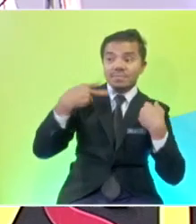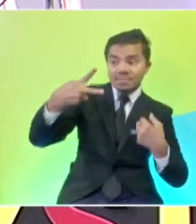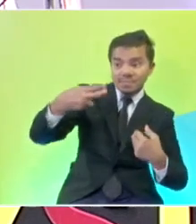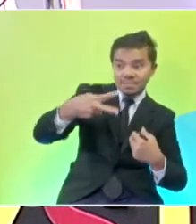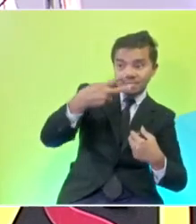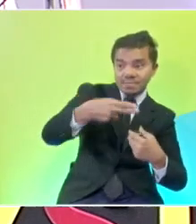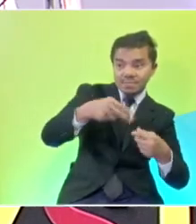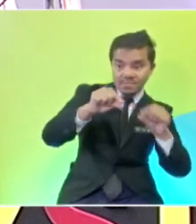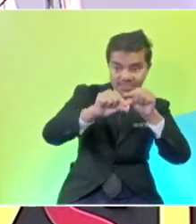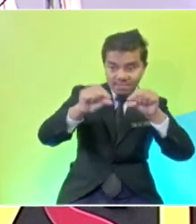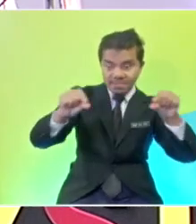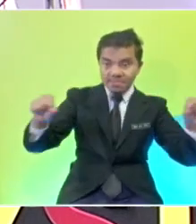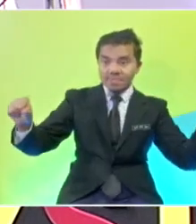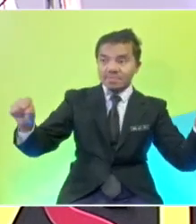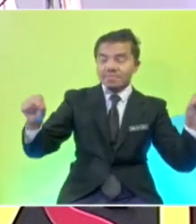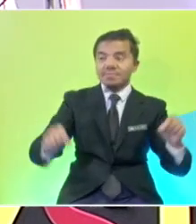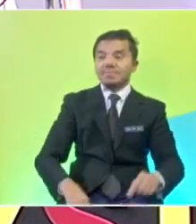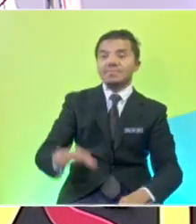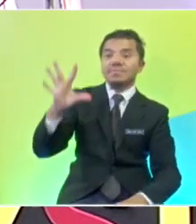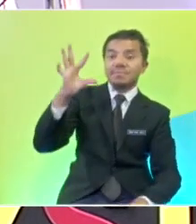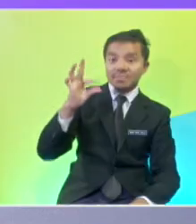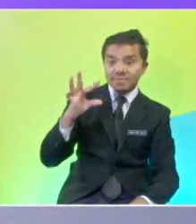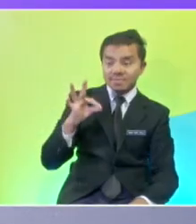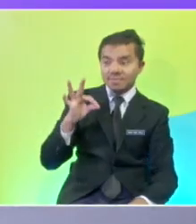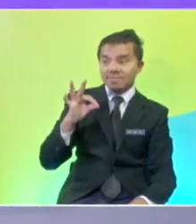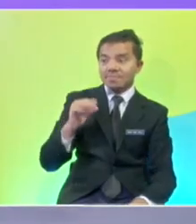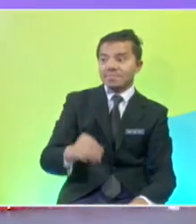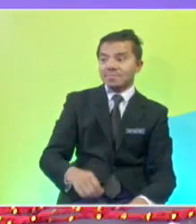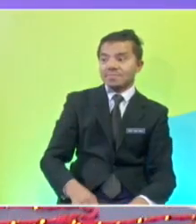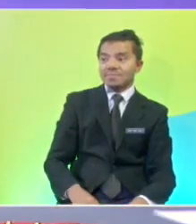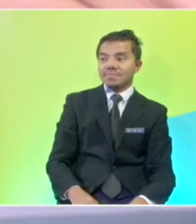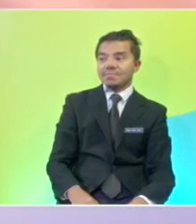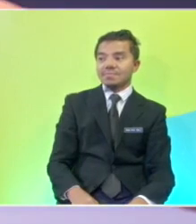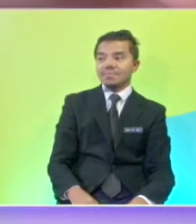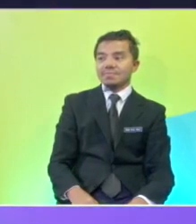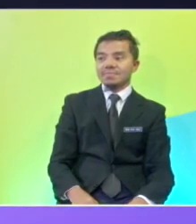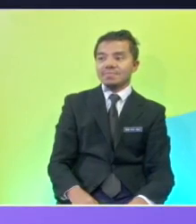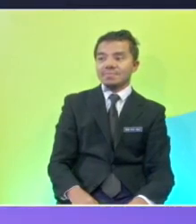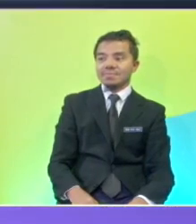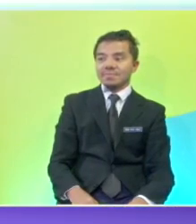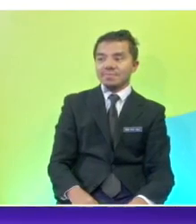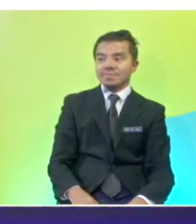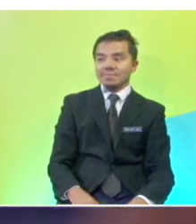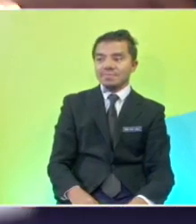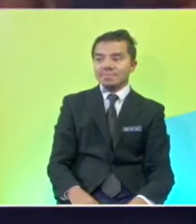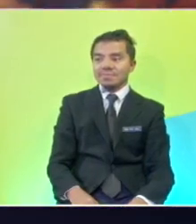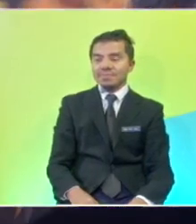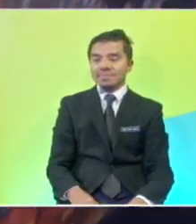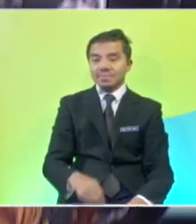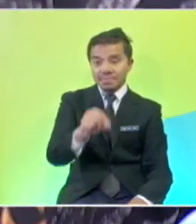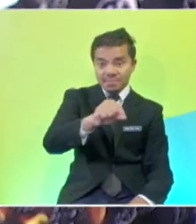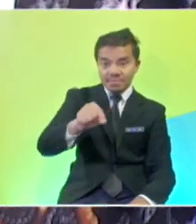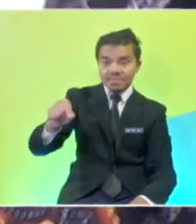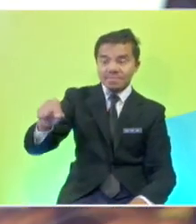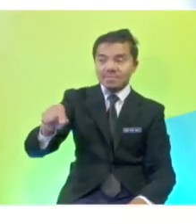And Red. then you need the glue. You have a glue there, okay, now glue for you. Okay, glue. Okay, you can use your marker pen as well if you